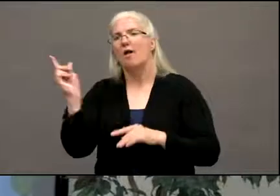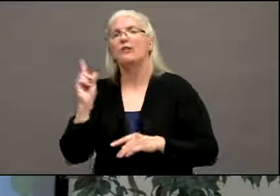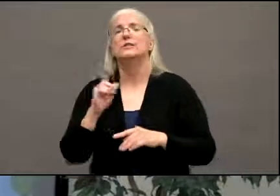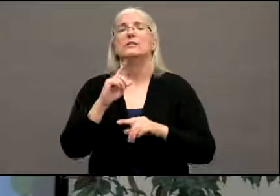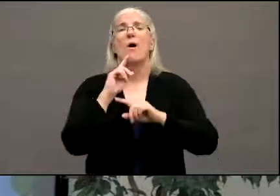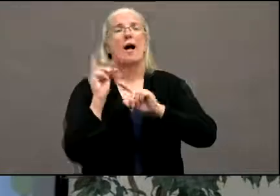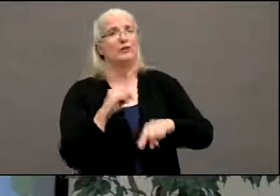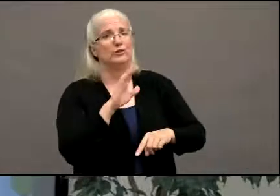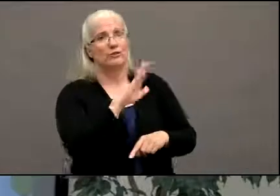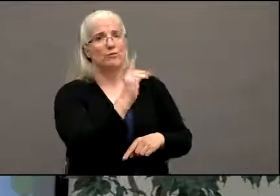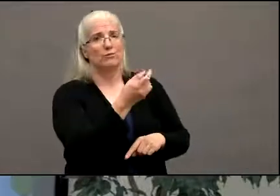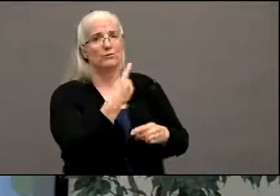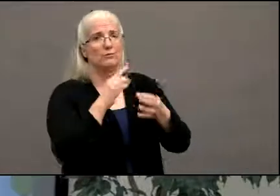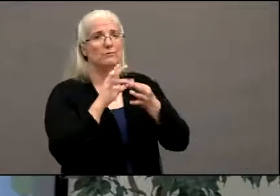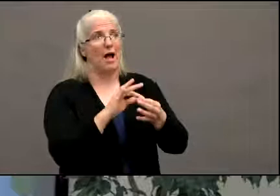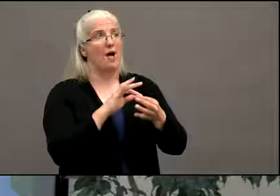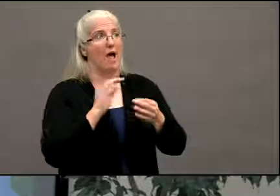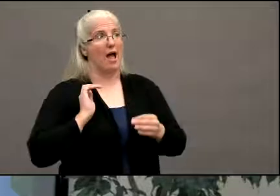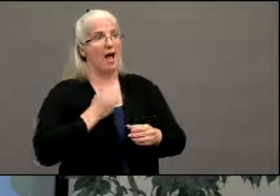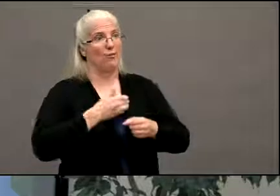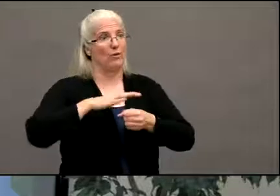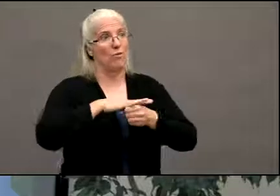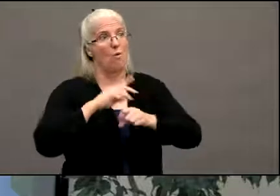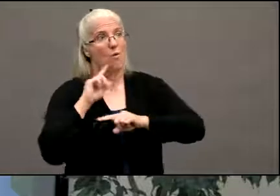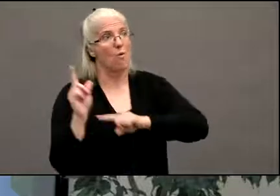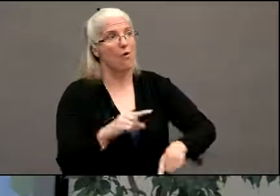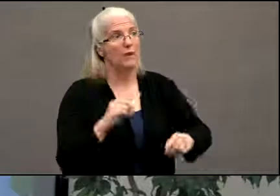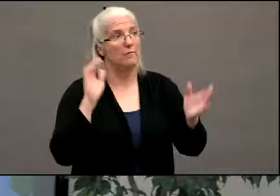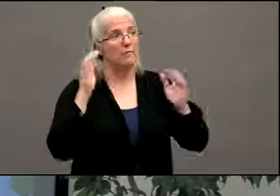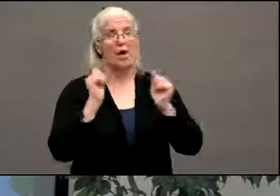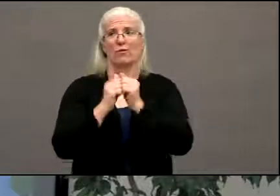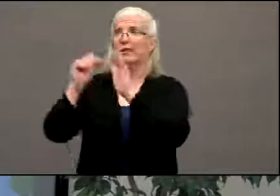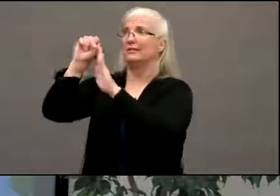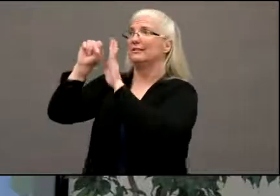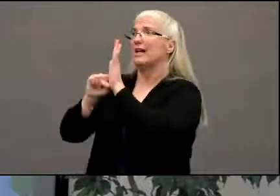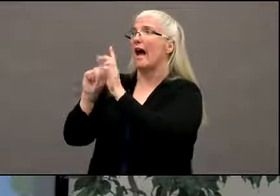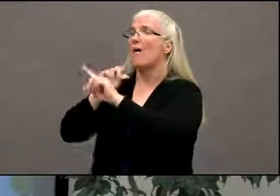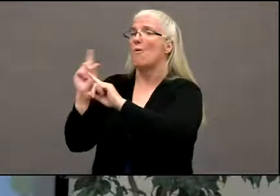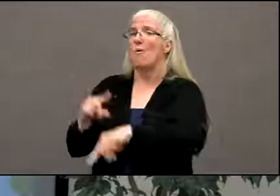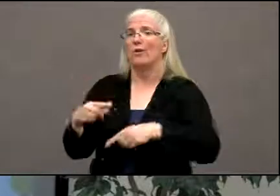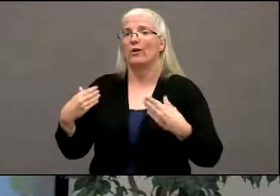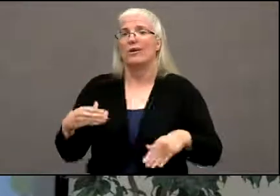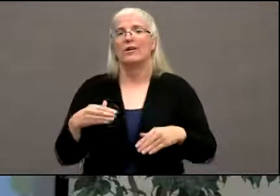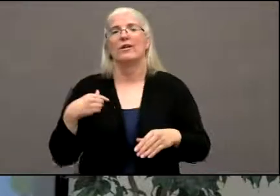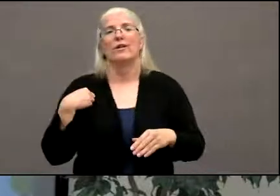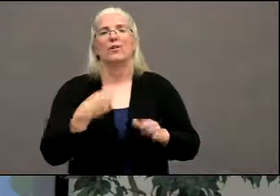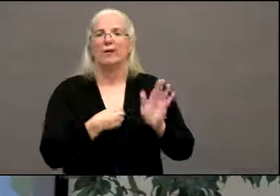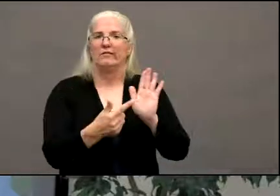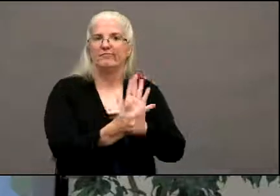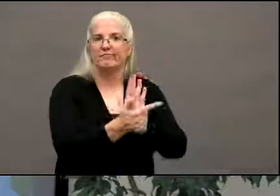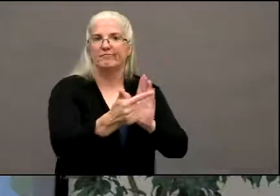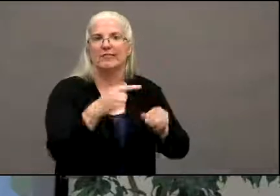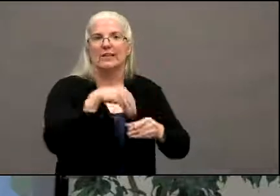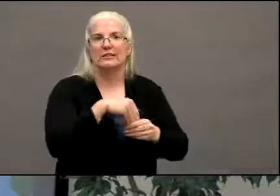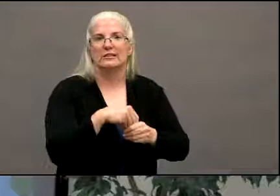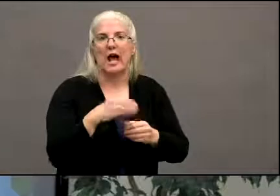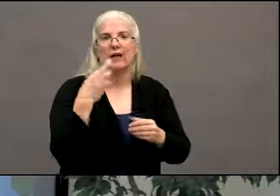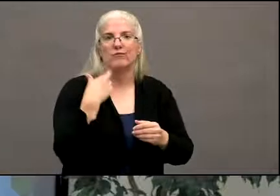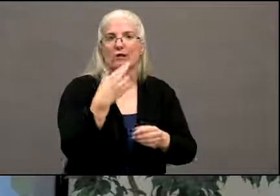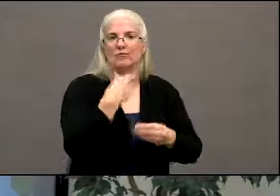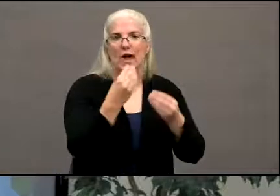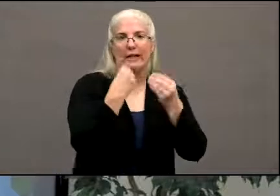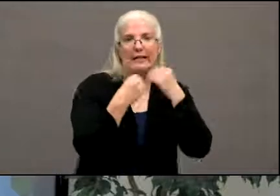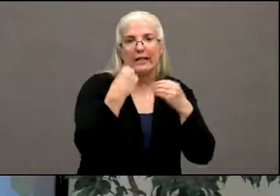order is that we still do not allow for indoor dining. We do not allow for indoor gathering. We do not allow